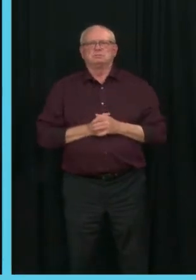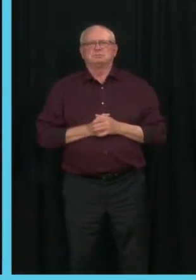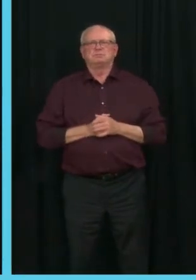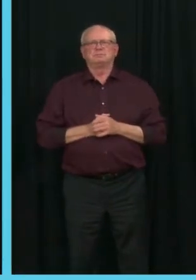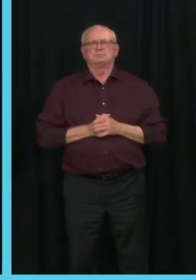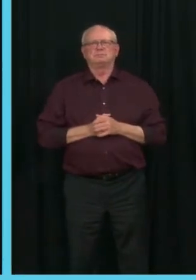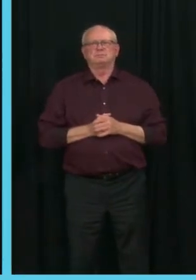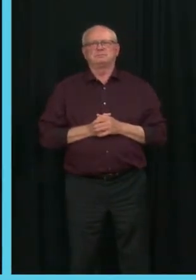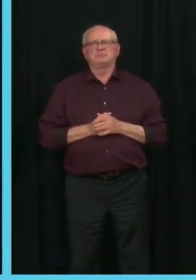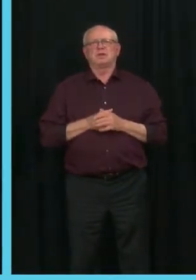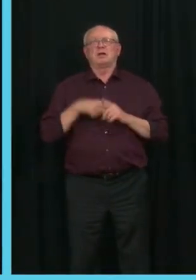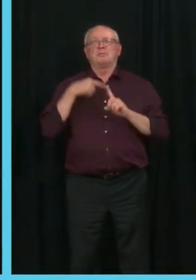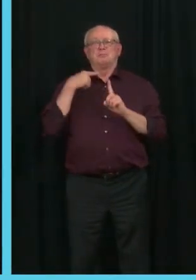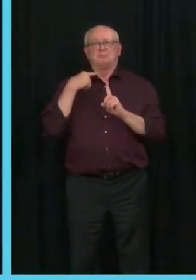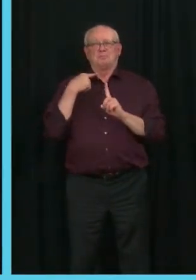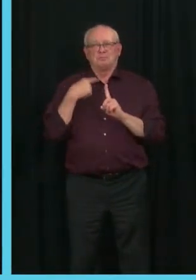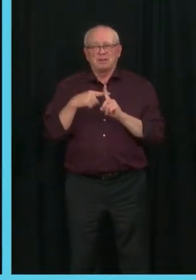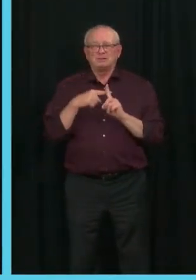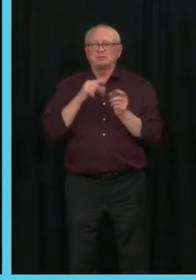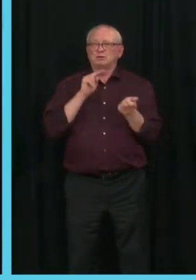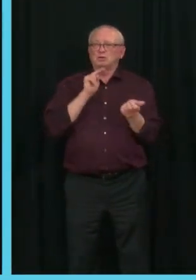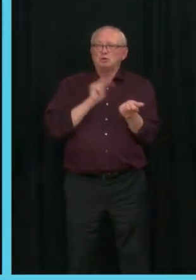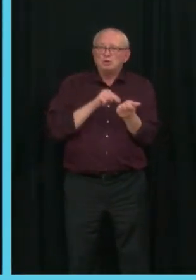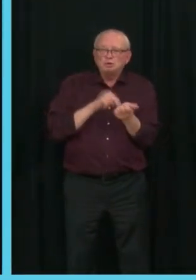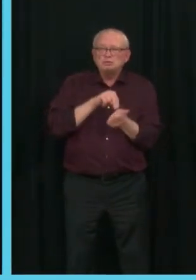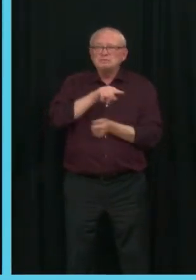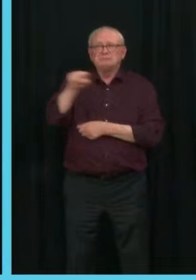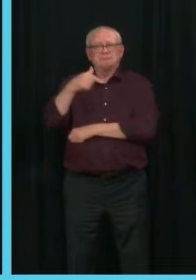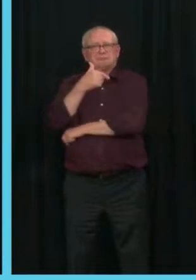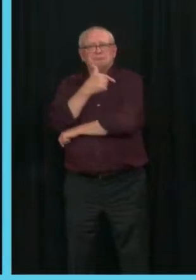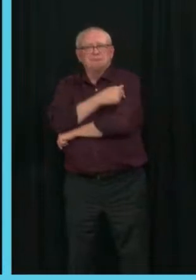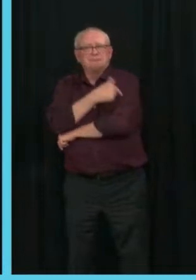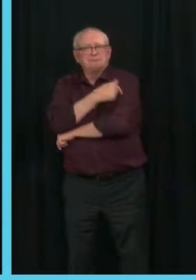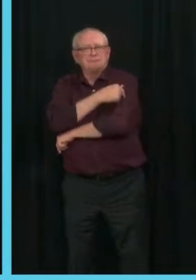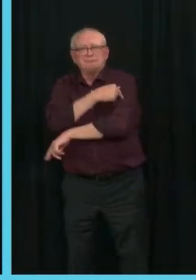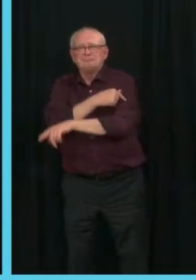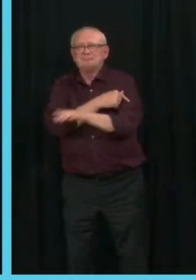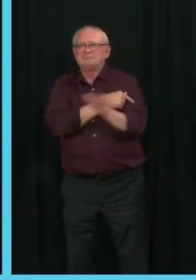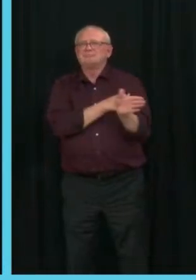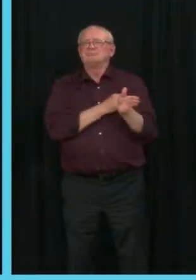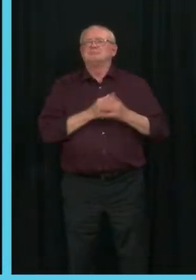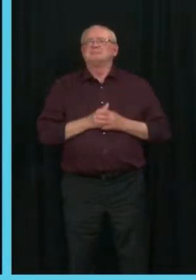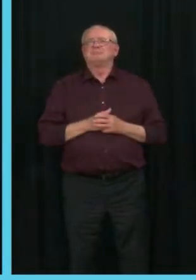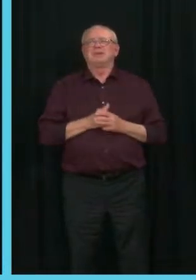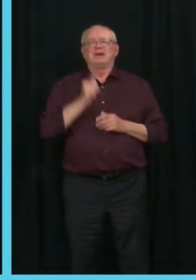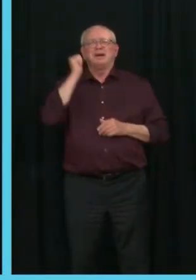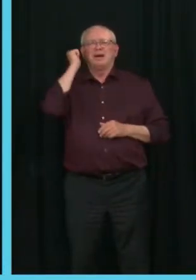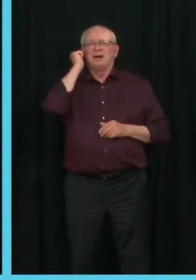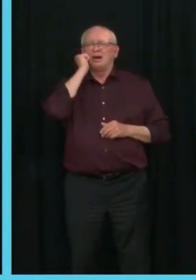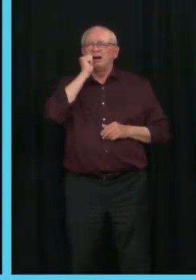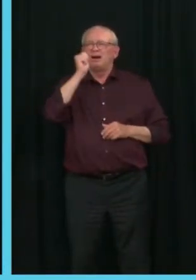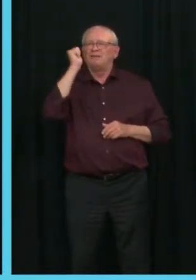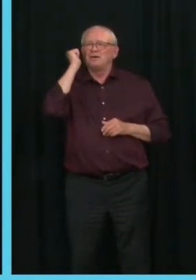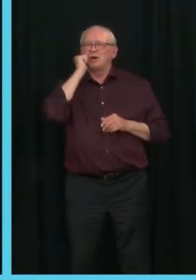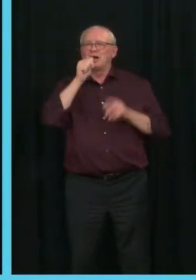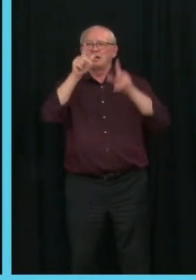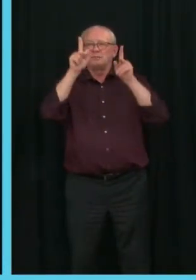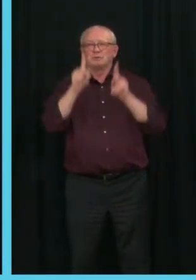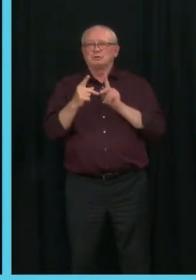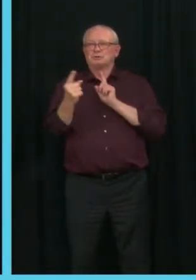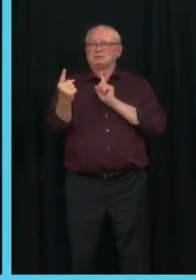every clinic and pharmacy where the shots are being done. Every day I hear from someone who's gotten a shot, and